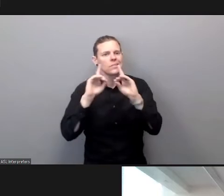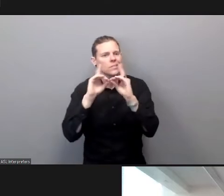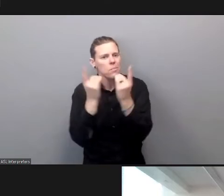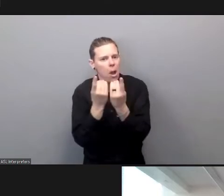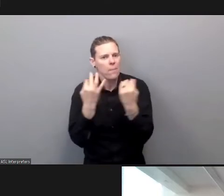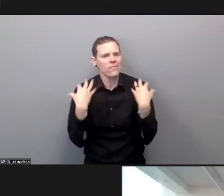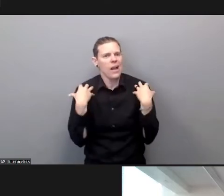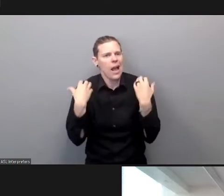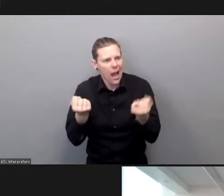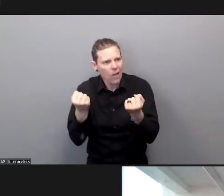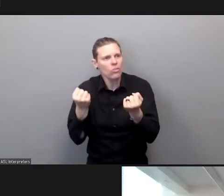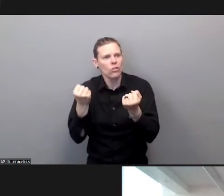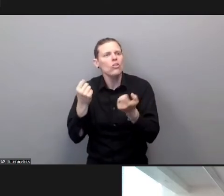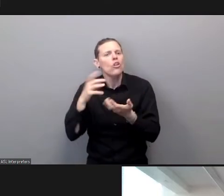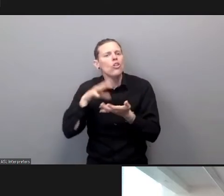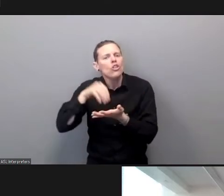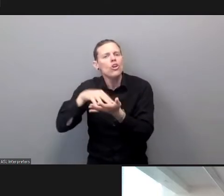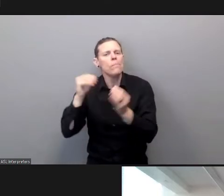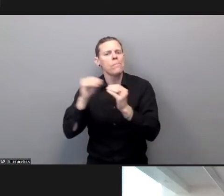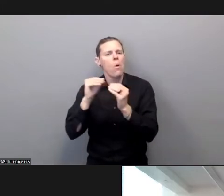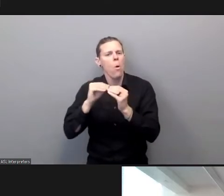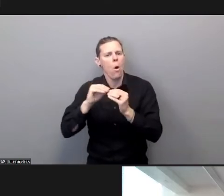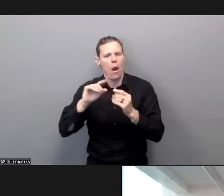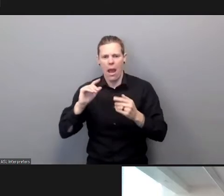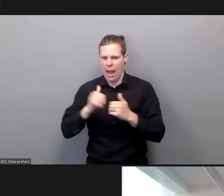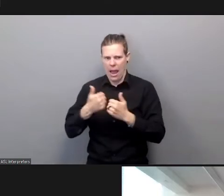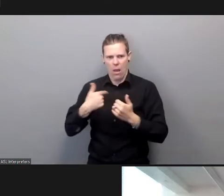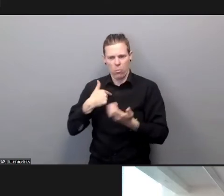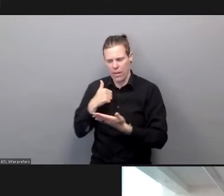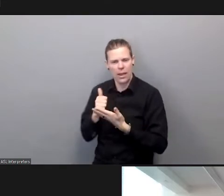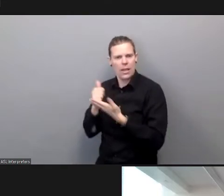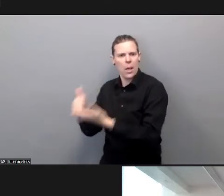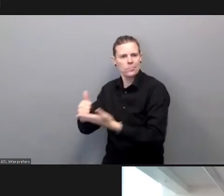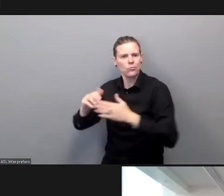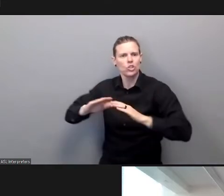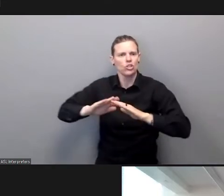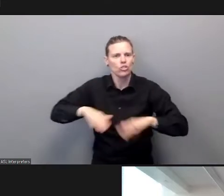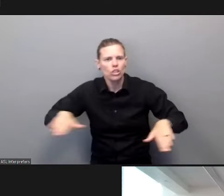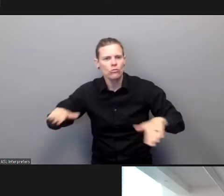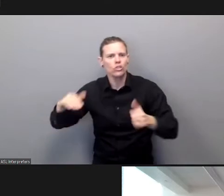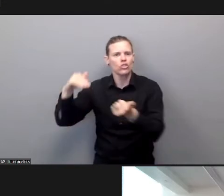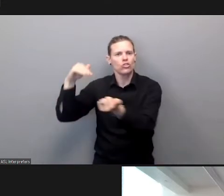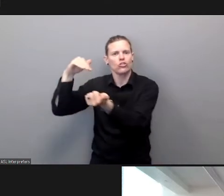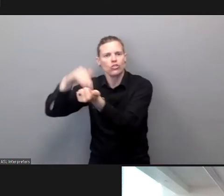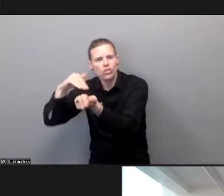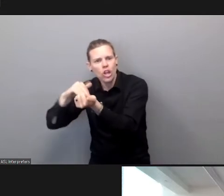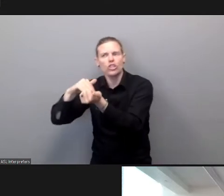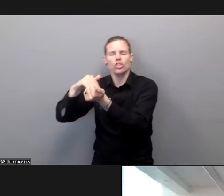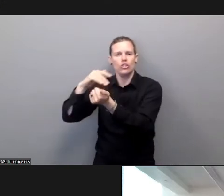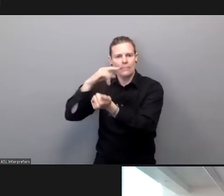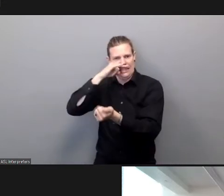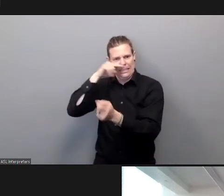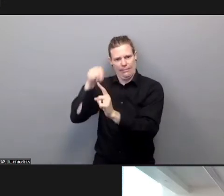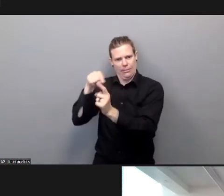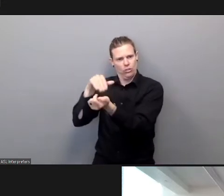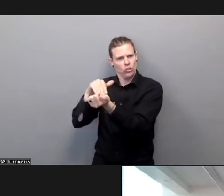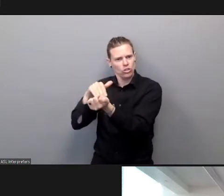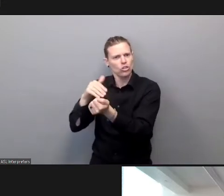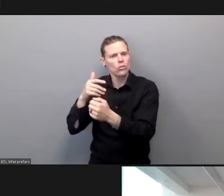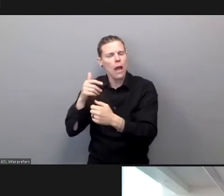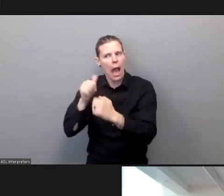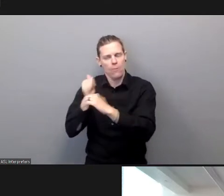about ways we're here to help all pediatricians, make it easier for them to get set up. There's a whole bunch of